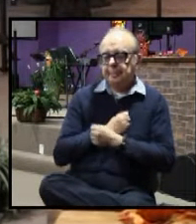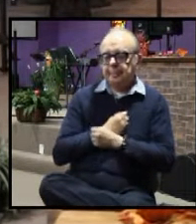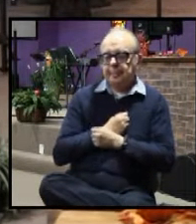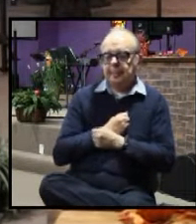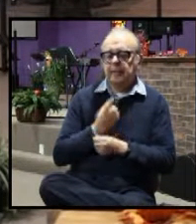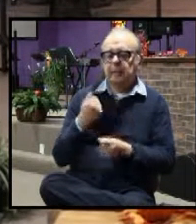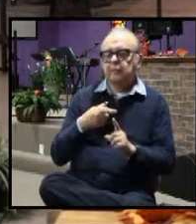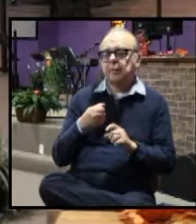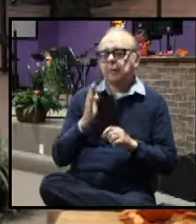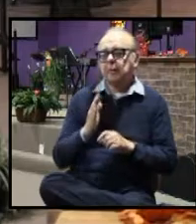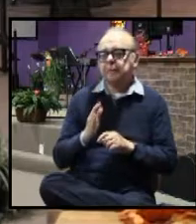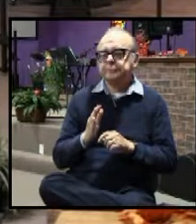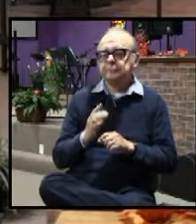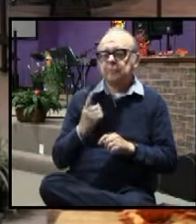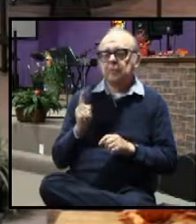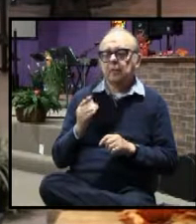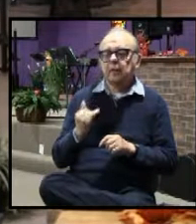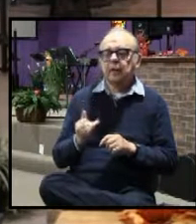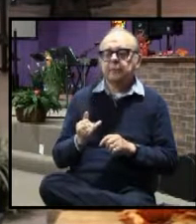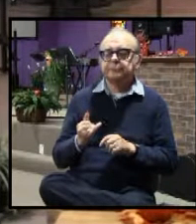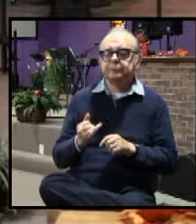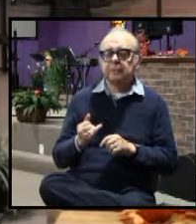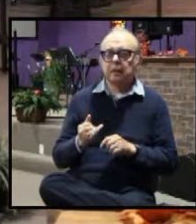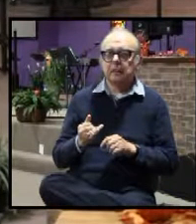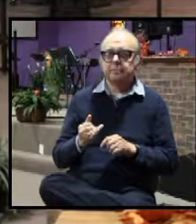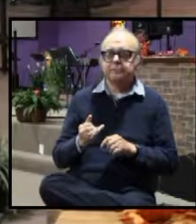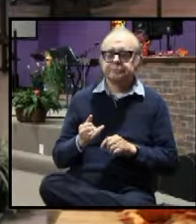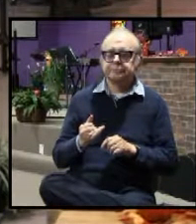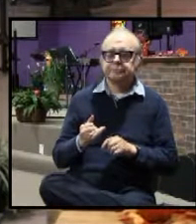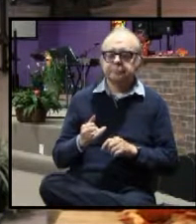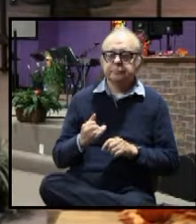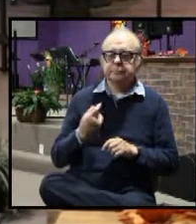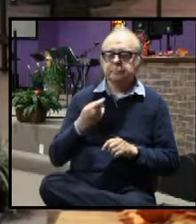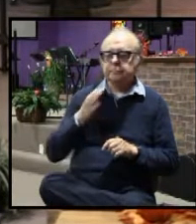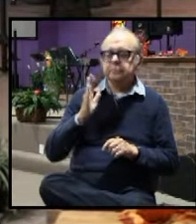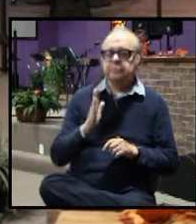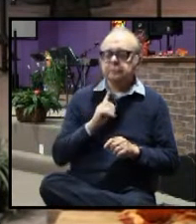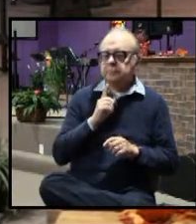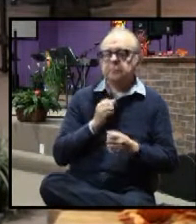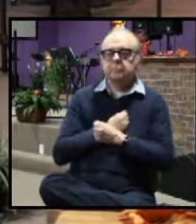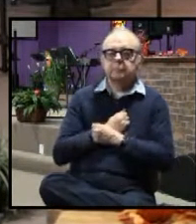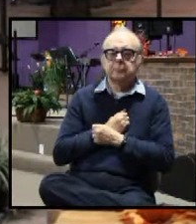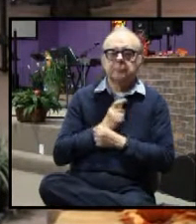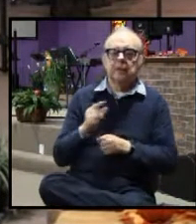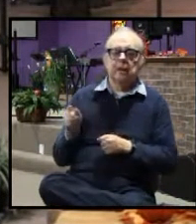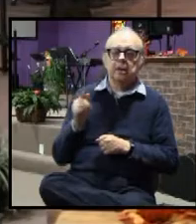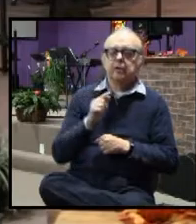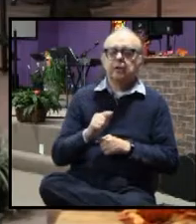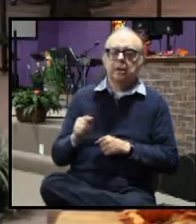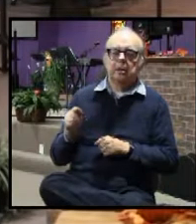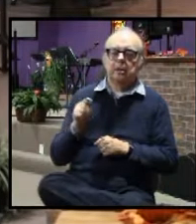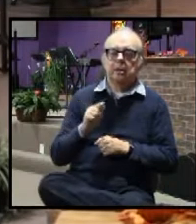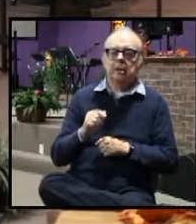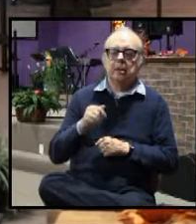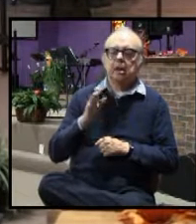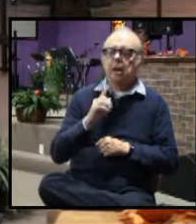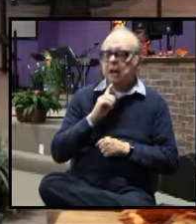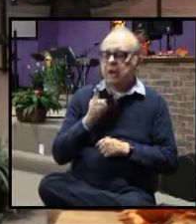says, love comes from God. For what? For God is love. You need to circle that. For